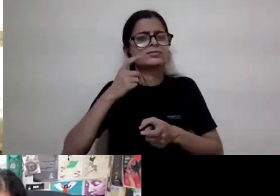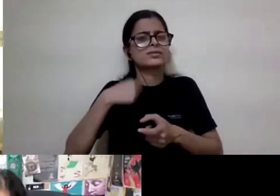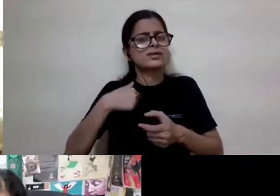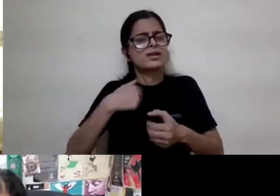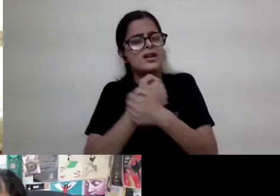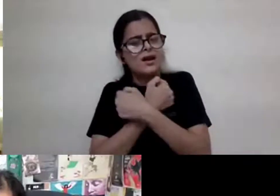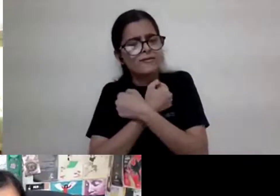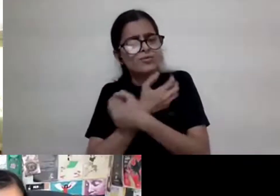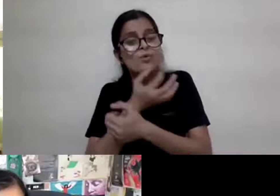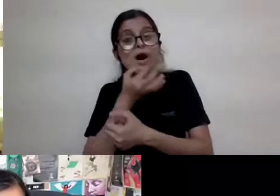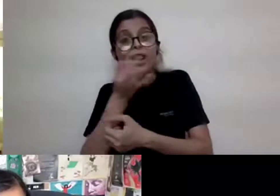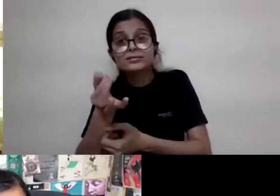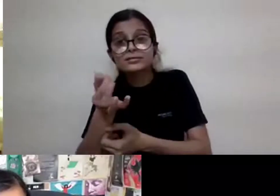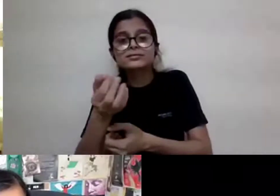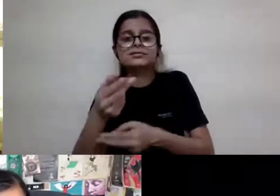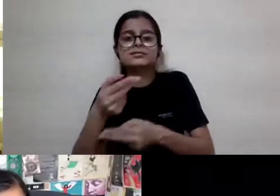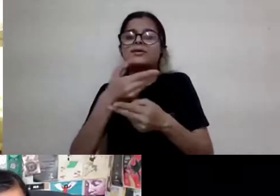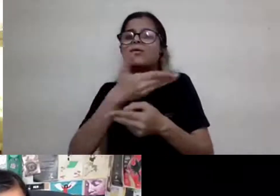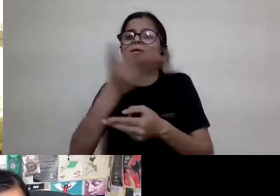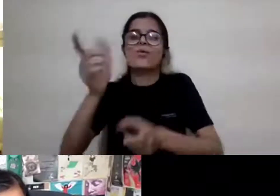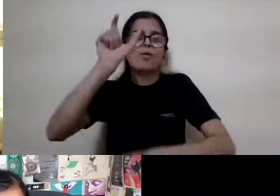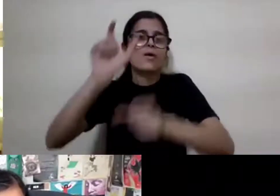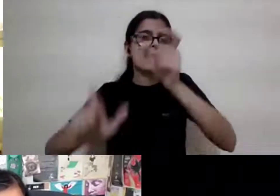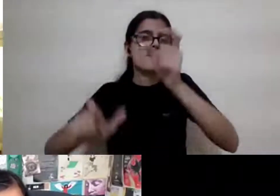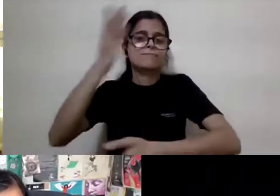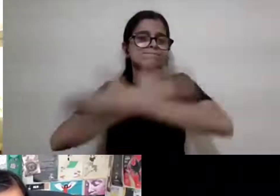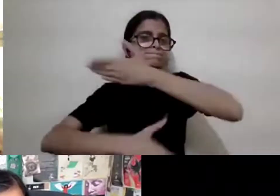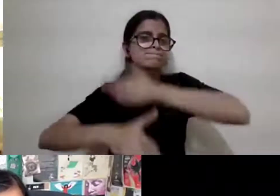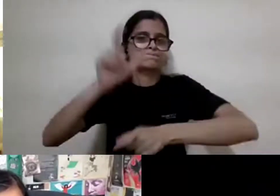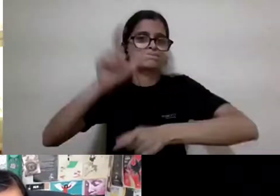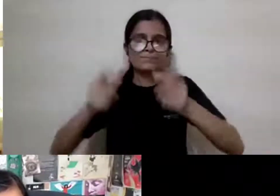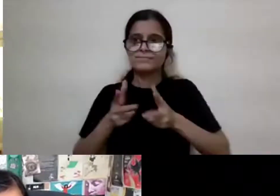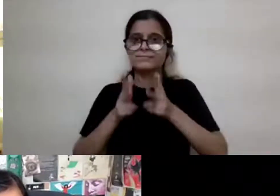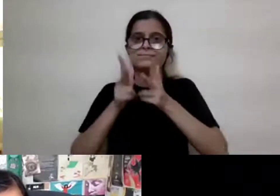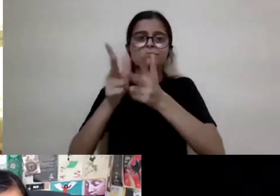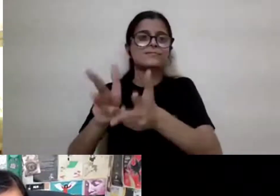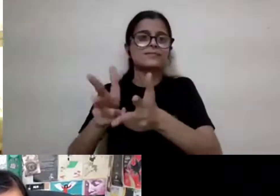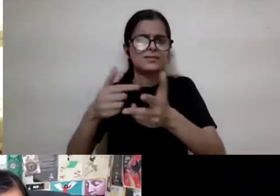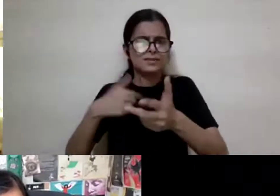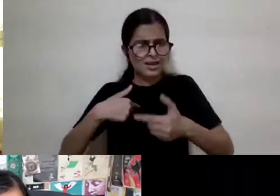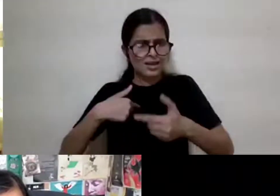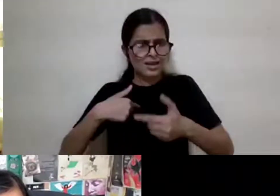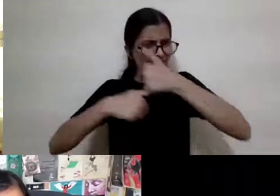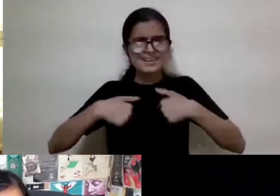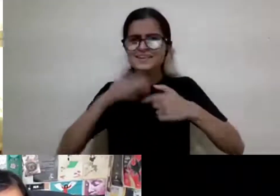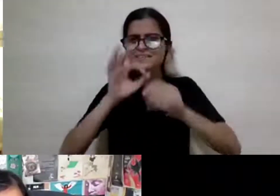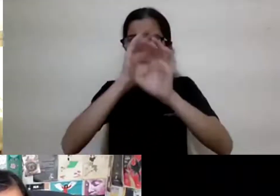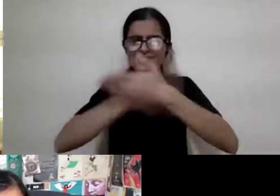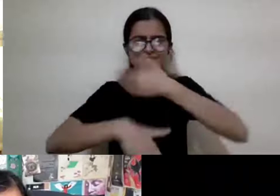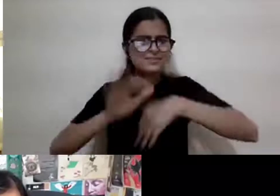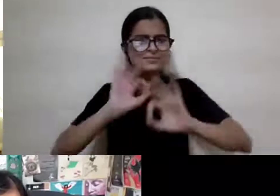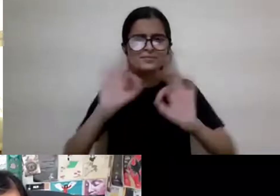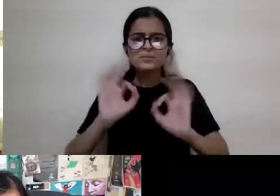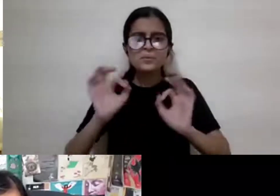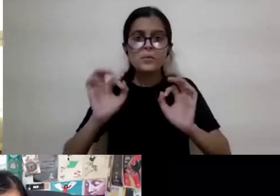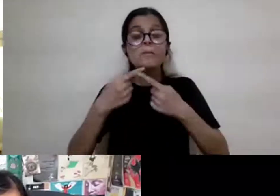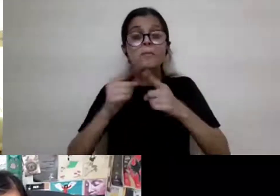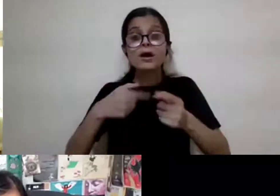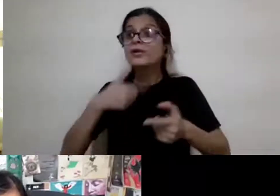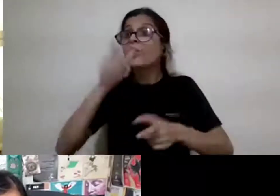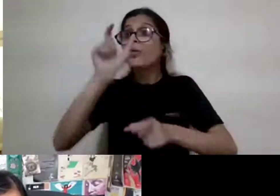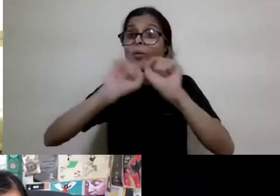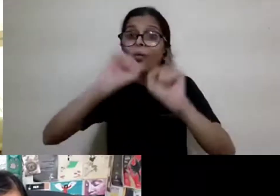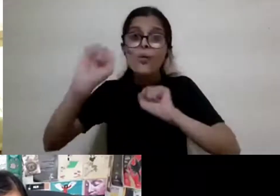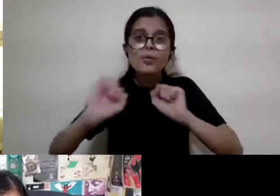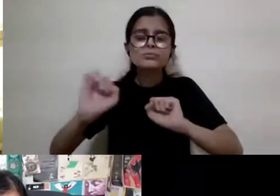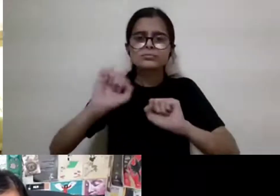ask them, people with disabilities, because I'm not living with a disability. And again, that would be my